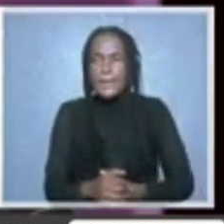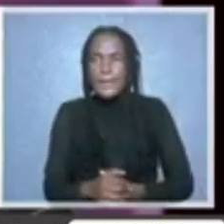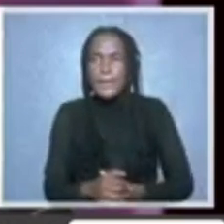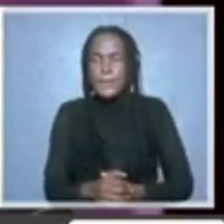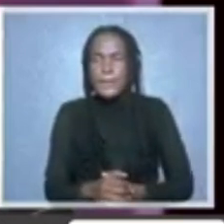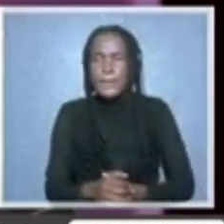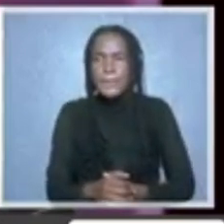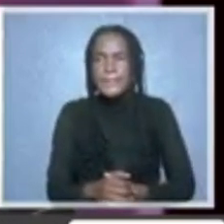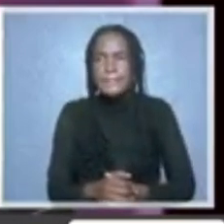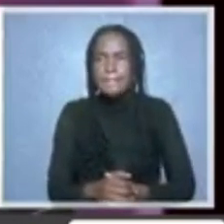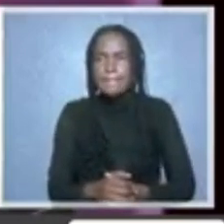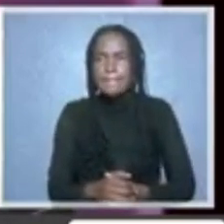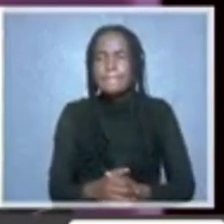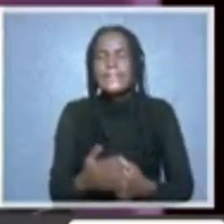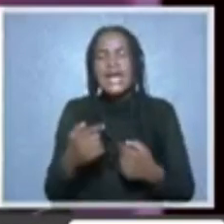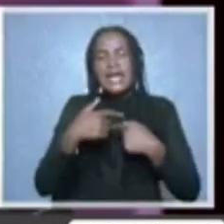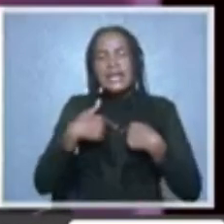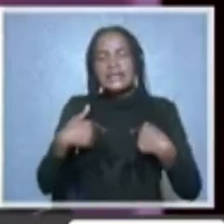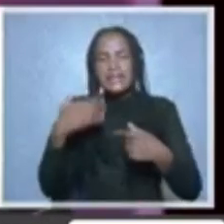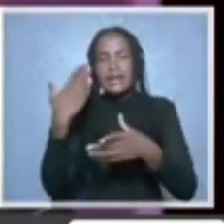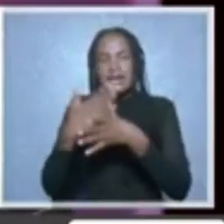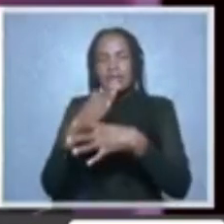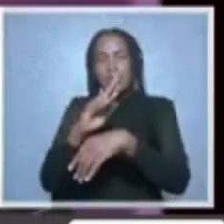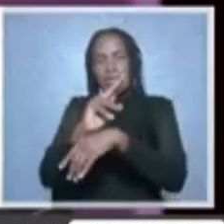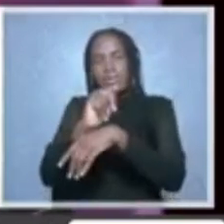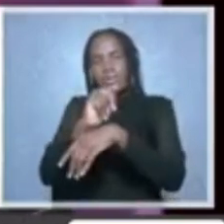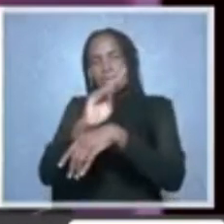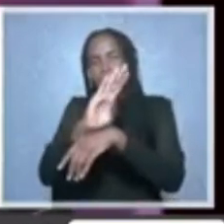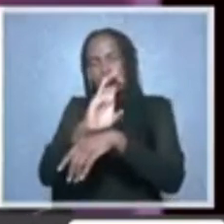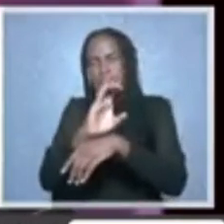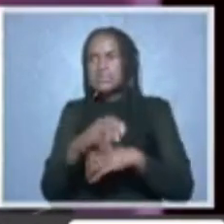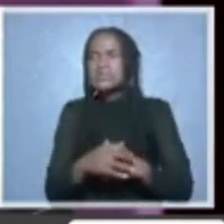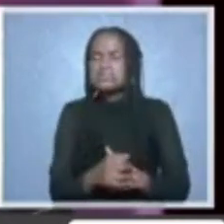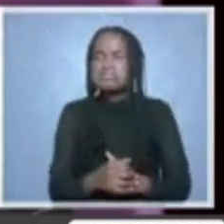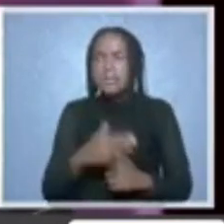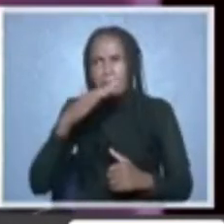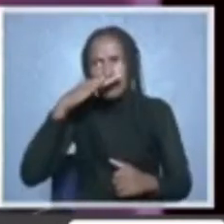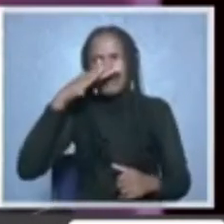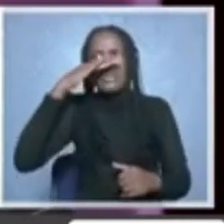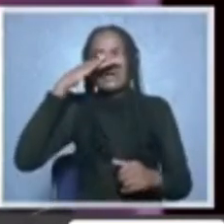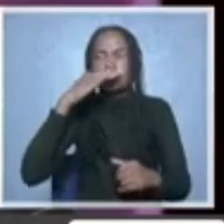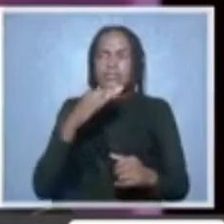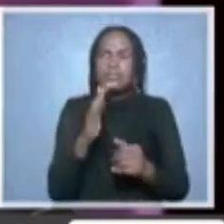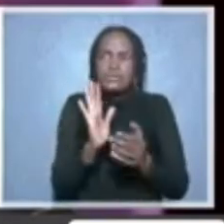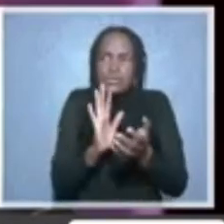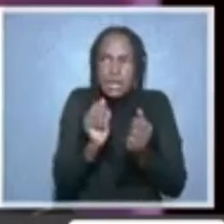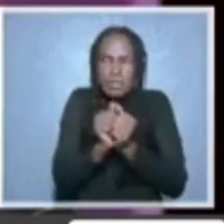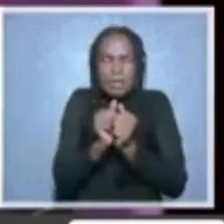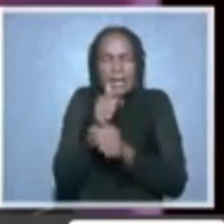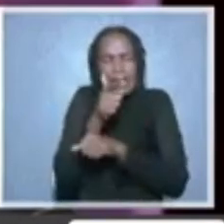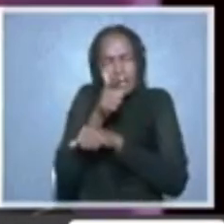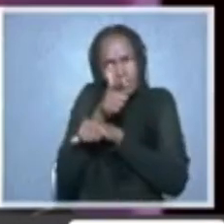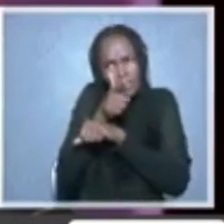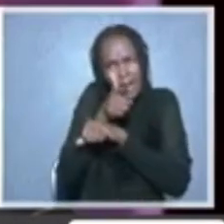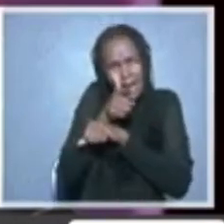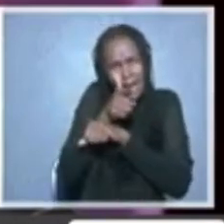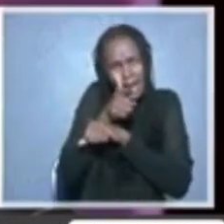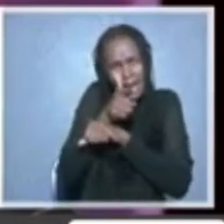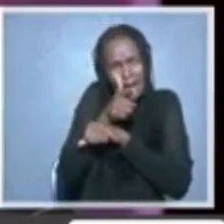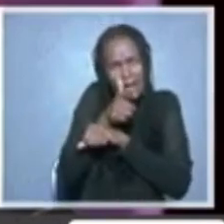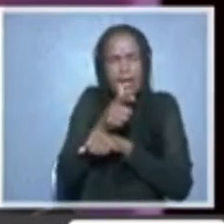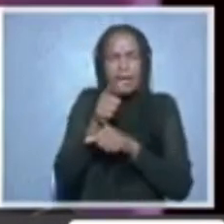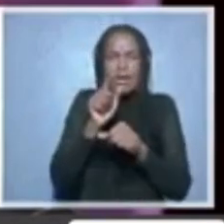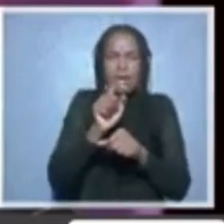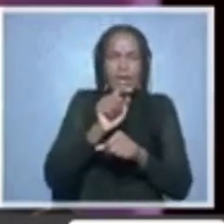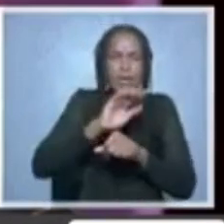we are really proud to be part of a process of making sure that people can connect